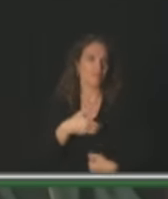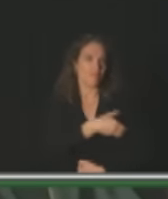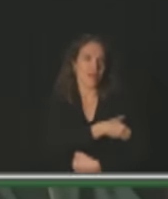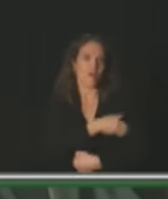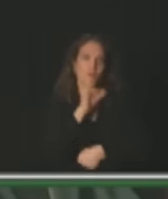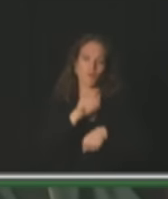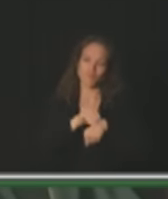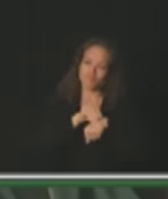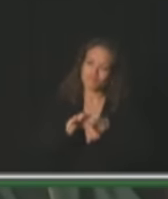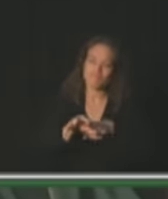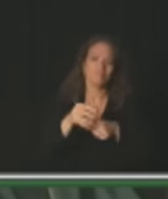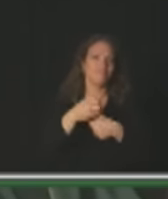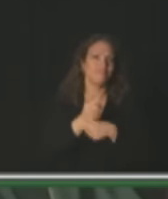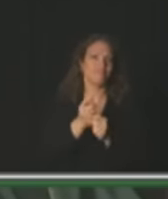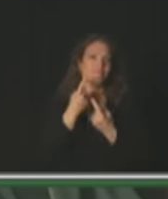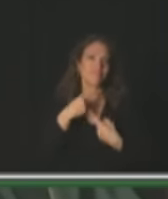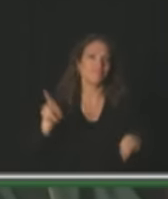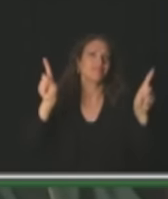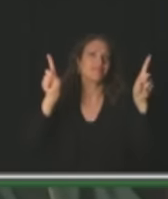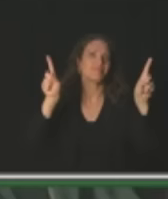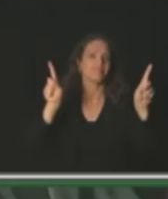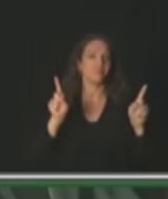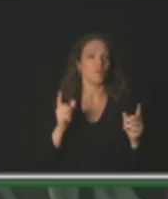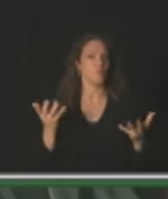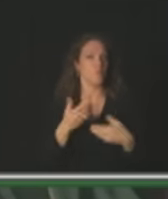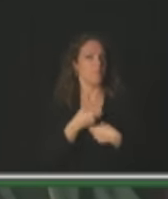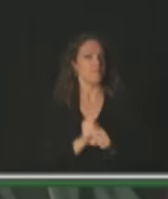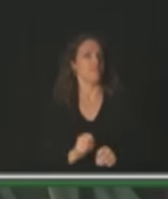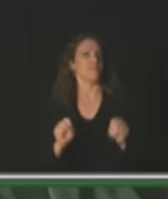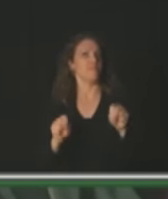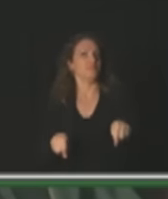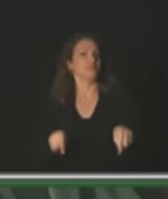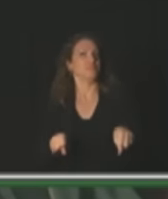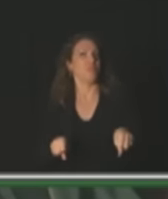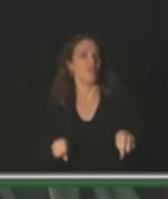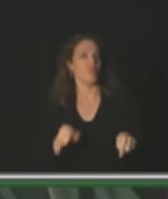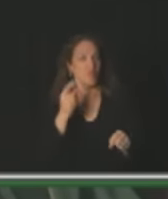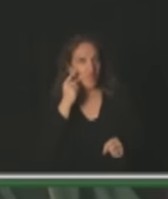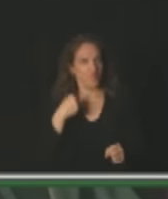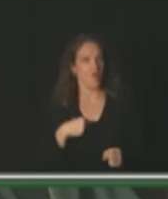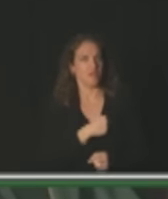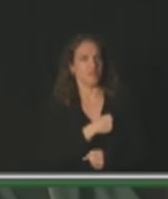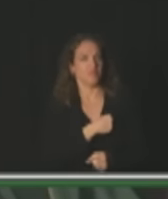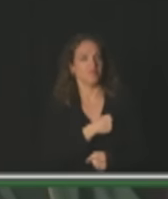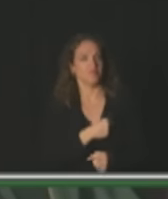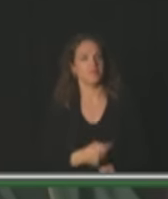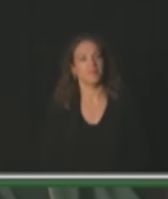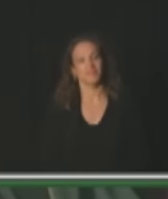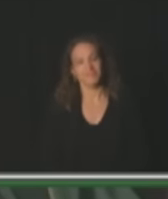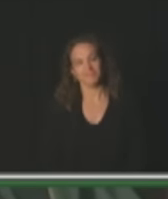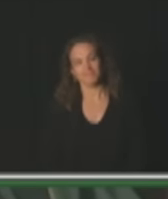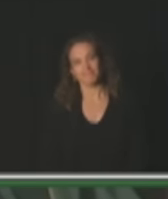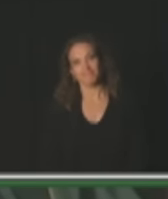happen, that made it possible for us.